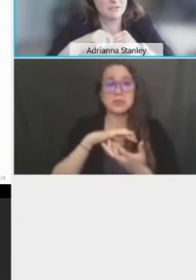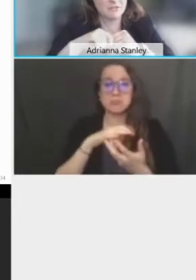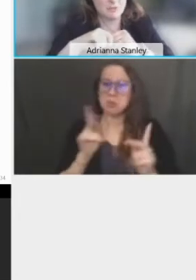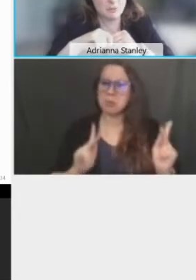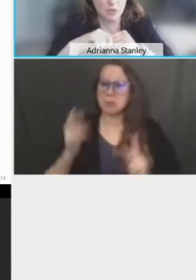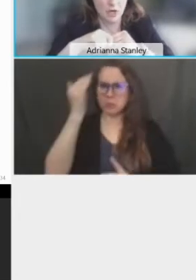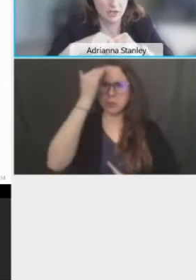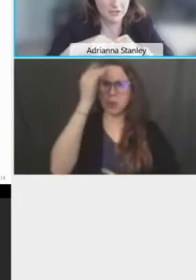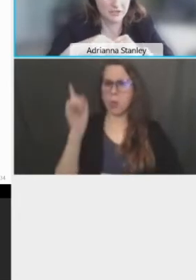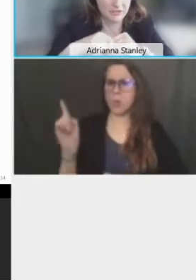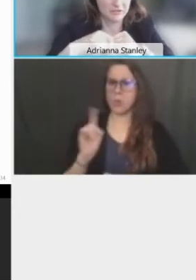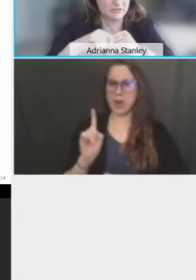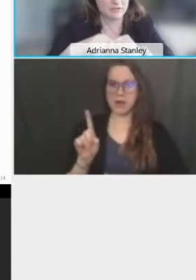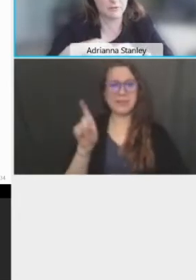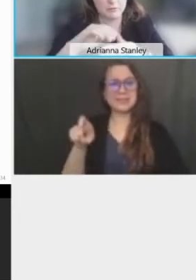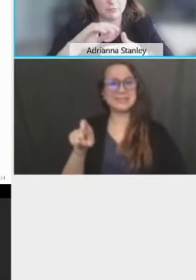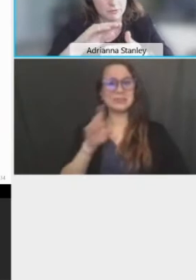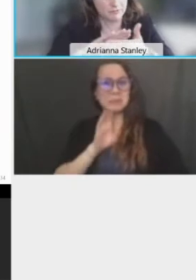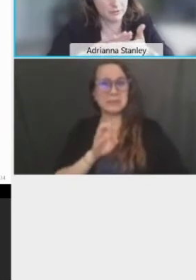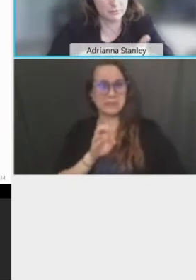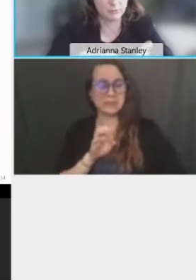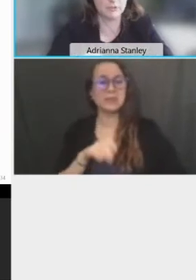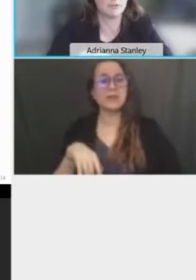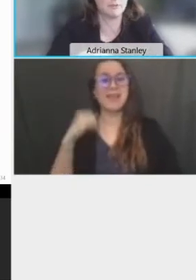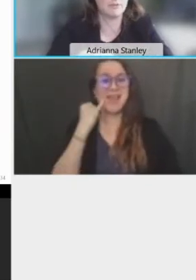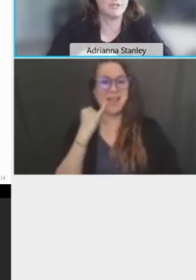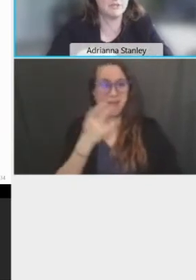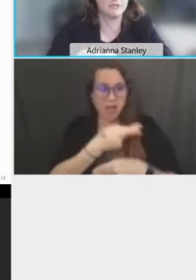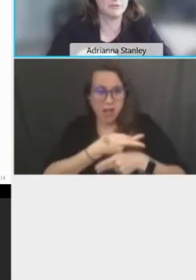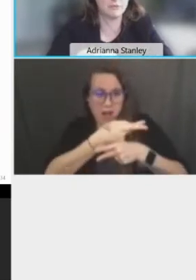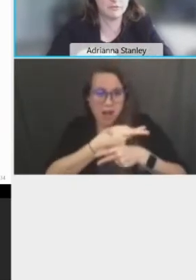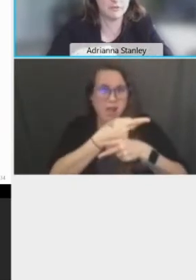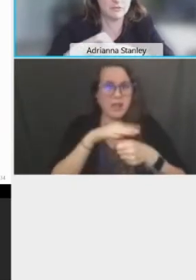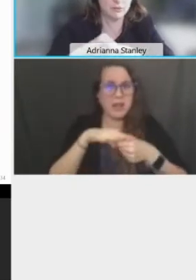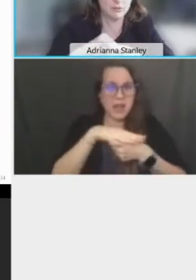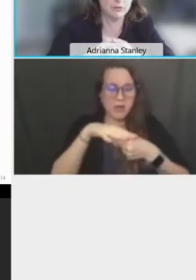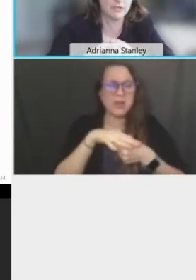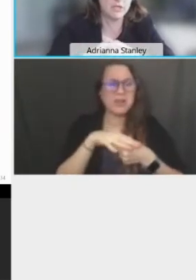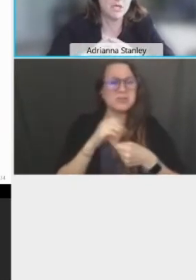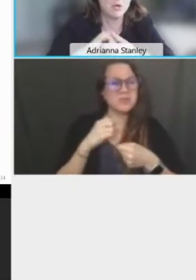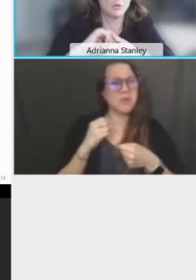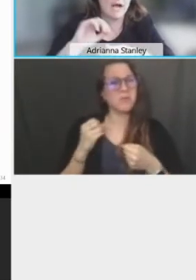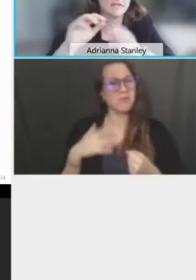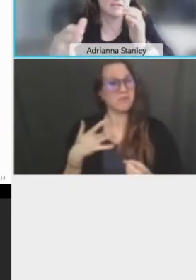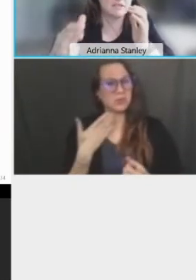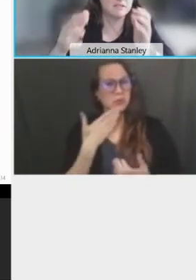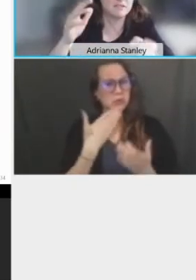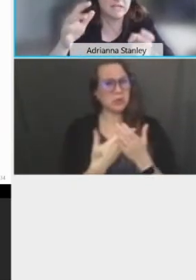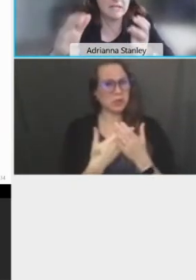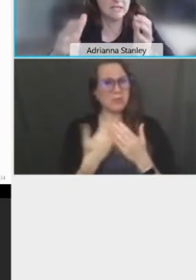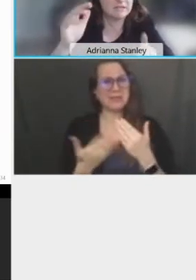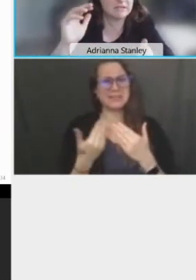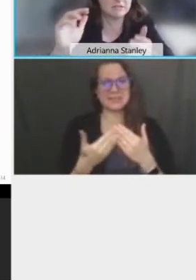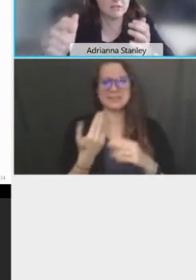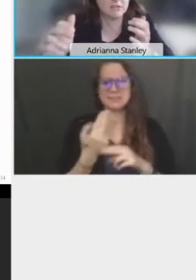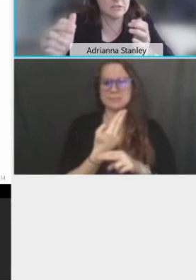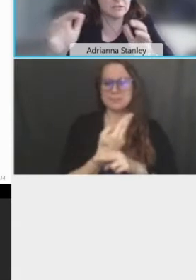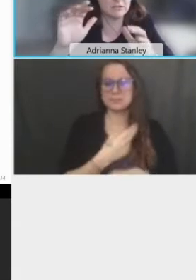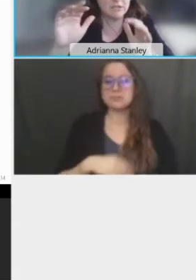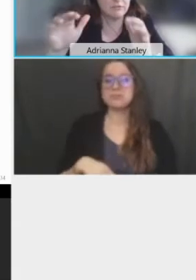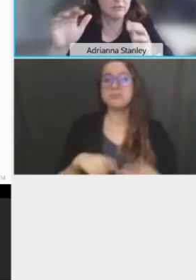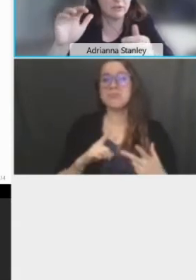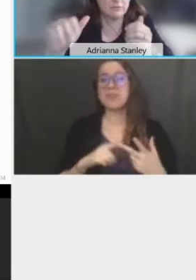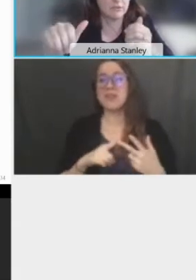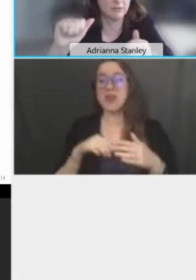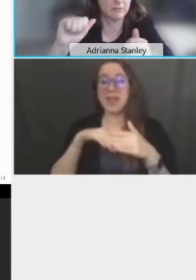and where they need to be more cautious. So we're feeling pretty good about the ease of use and legibility. Where access and delay gets a